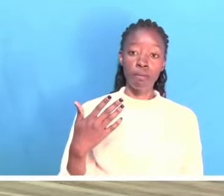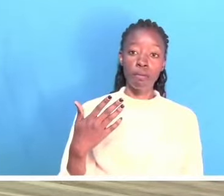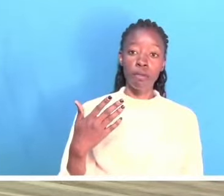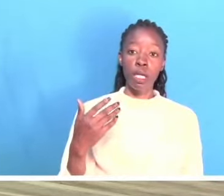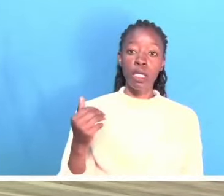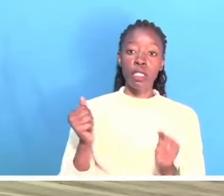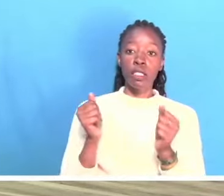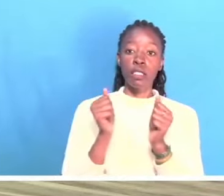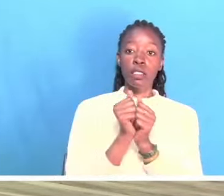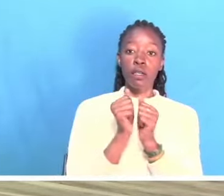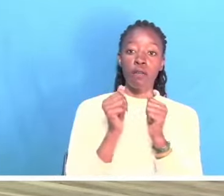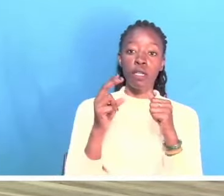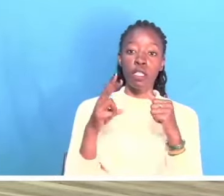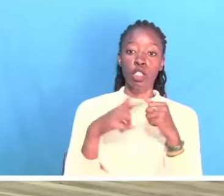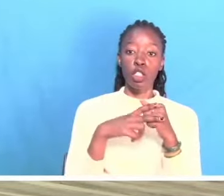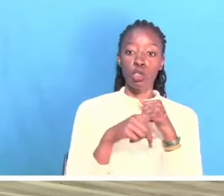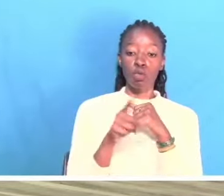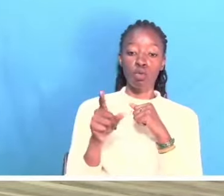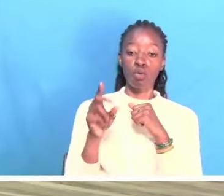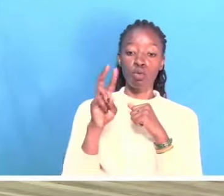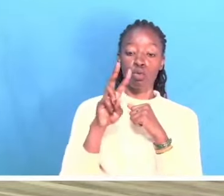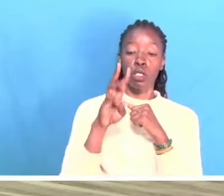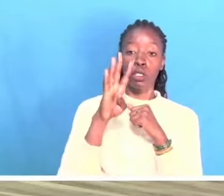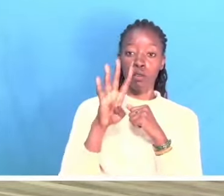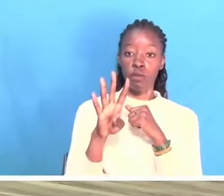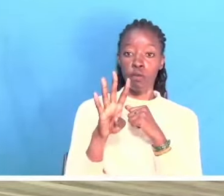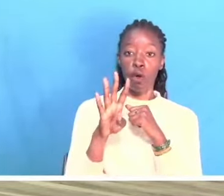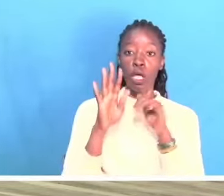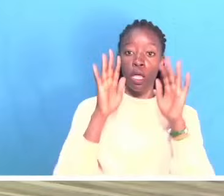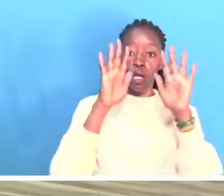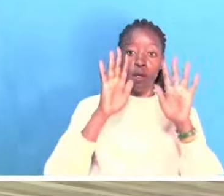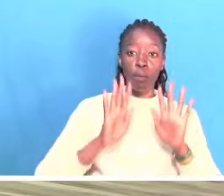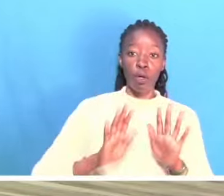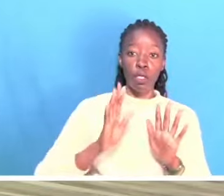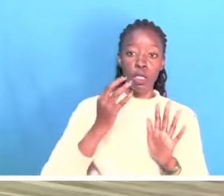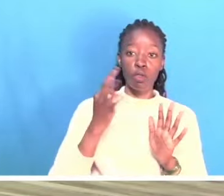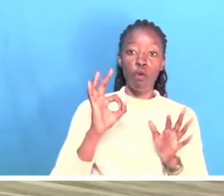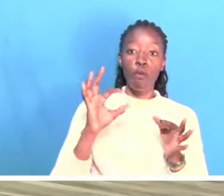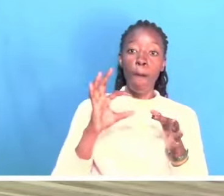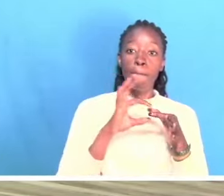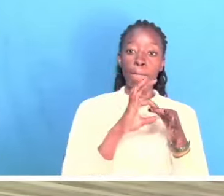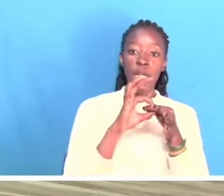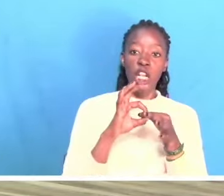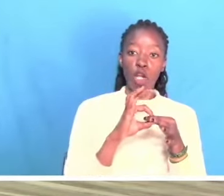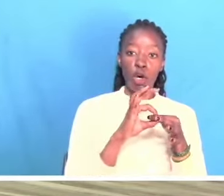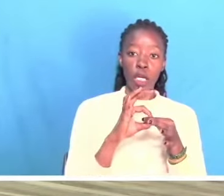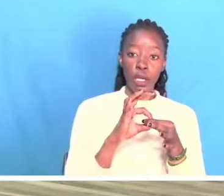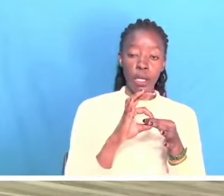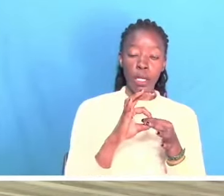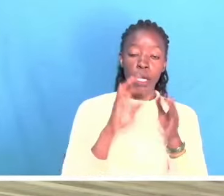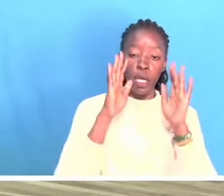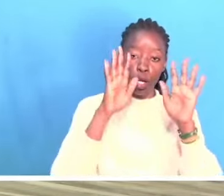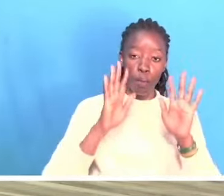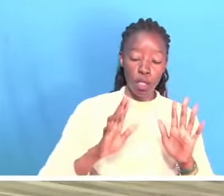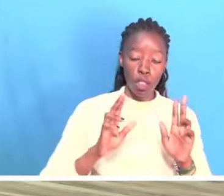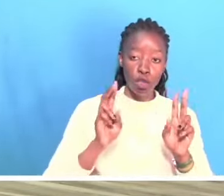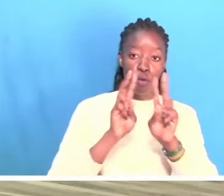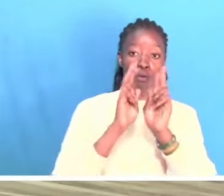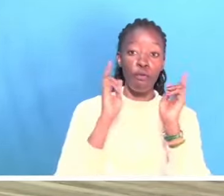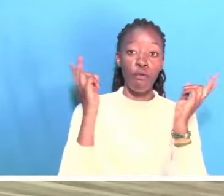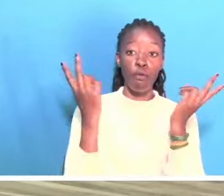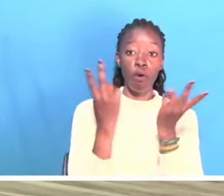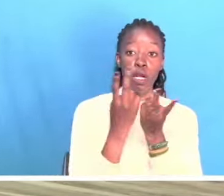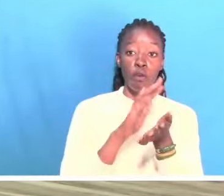17 to 24, verse 17 to 24, the importance of belonging, the importance of value of being a